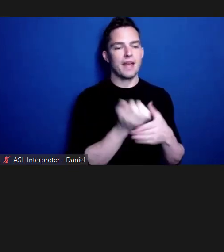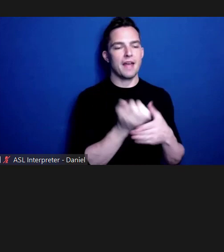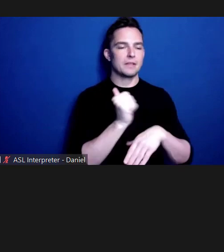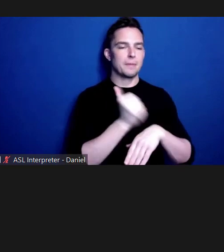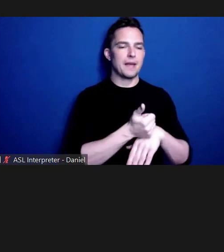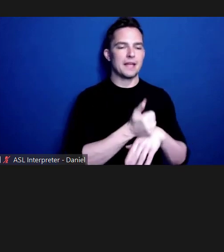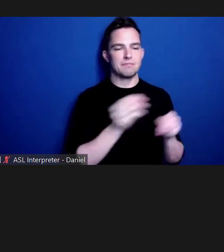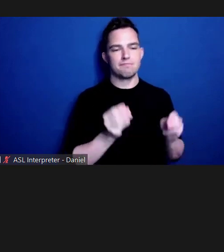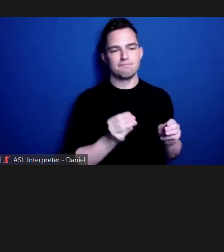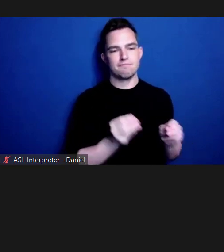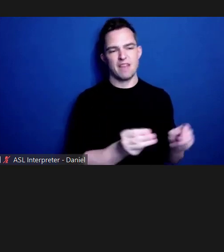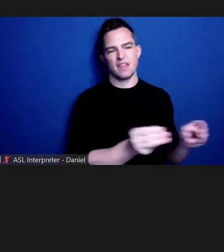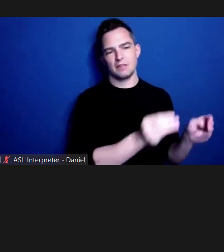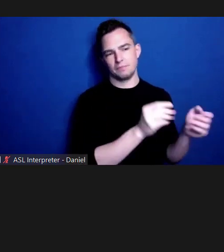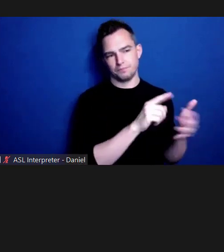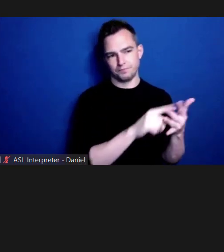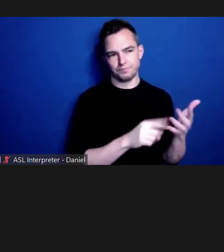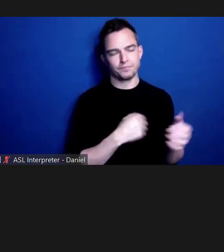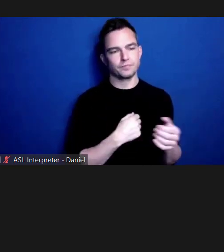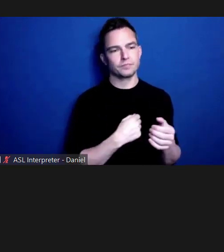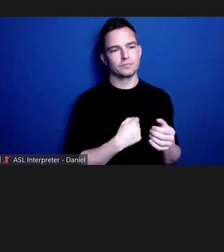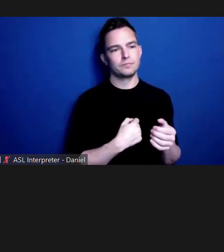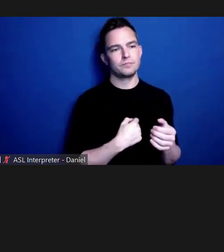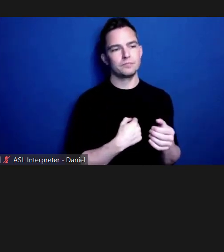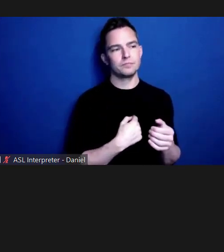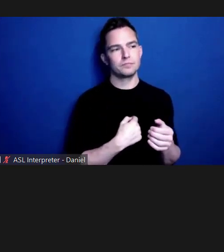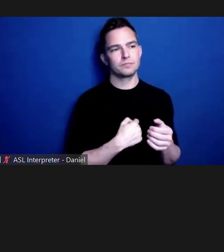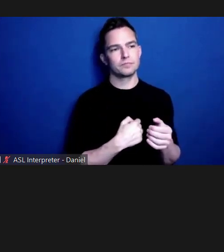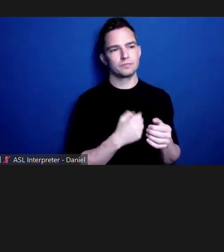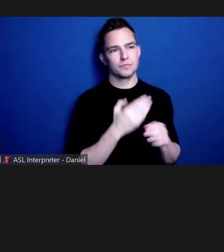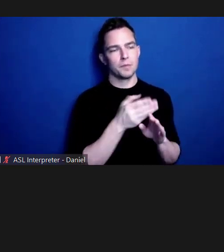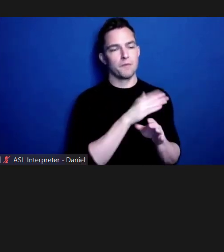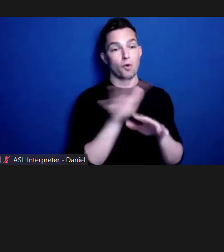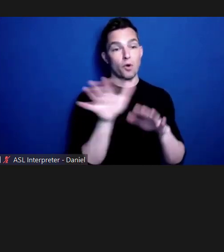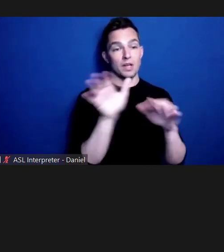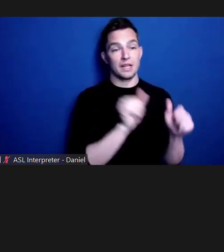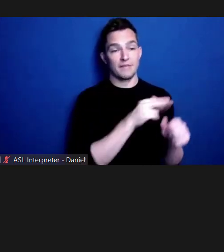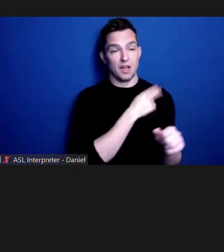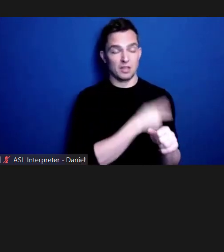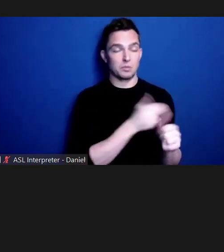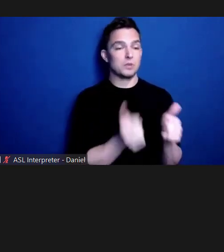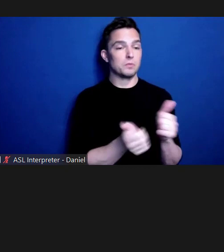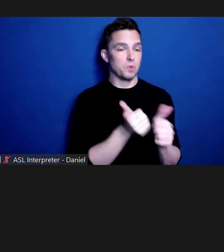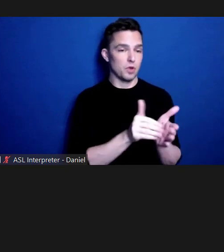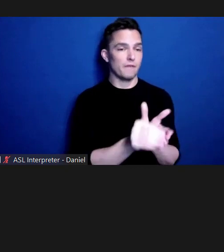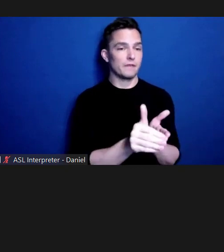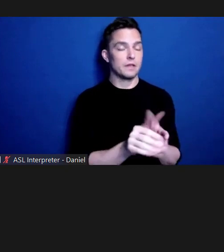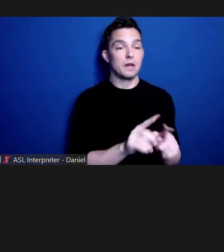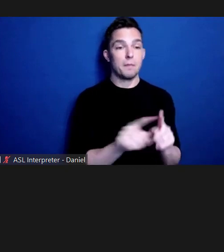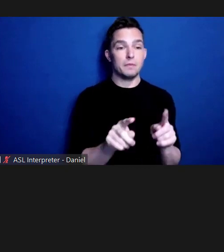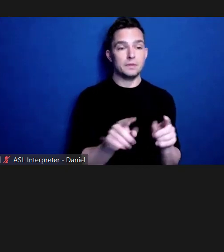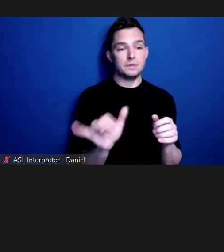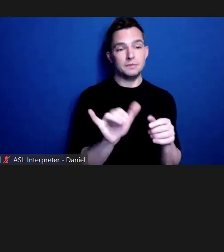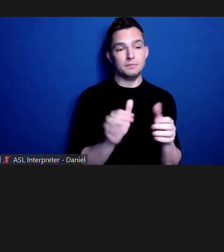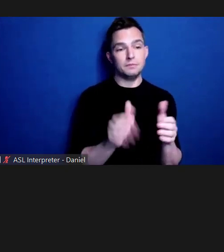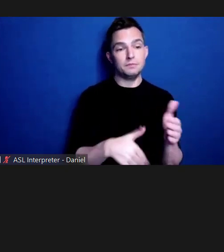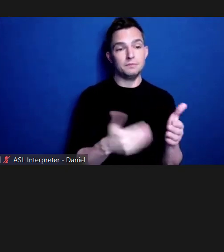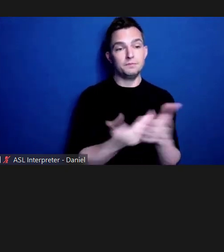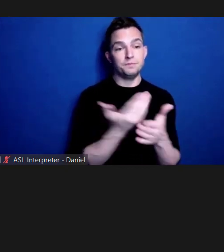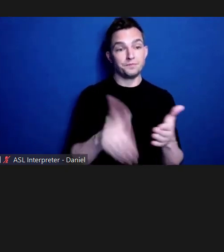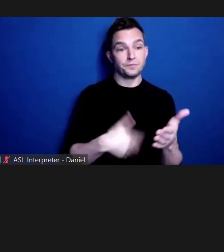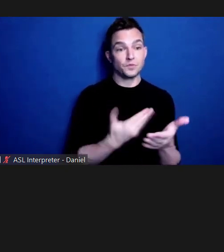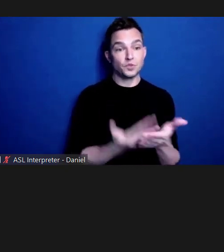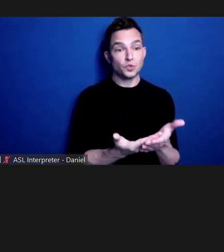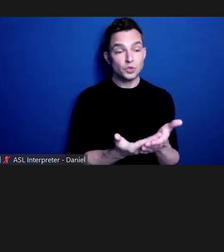methods, most often before even leaving the hospital. But screening at the newborn period